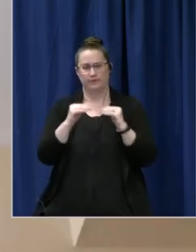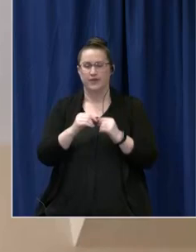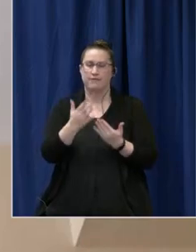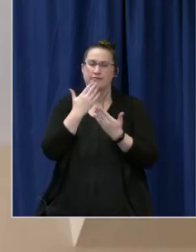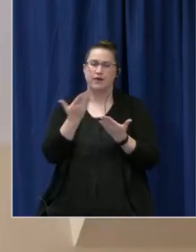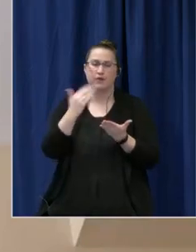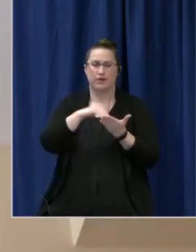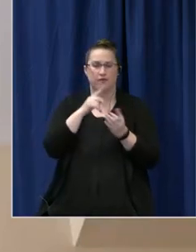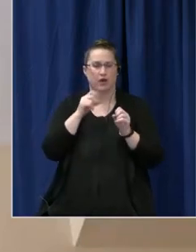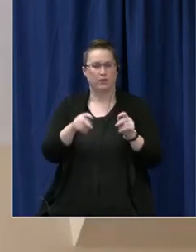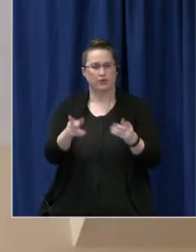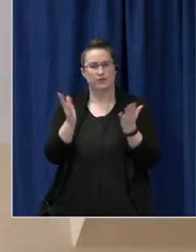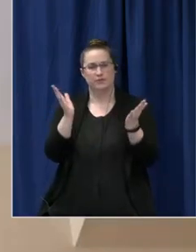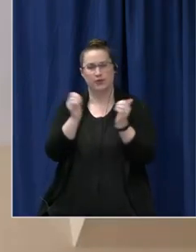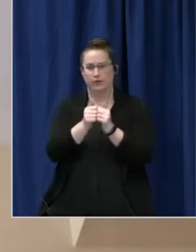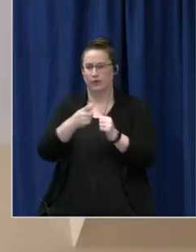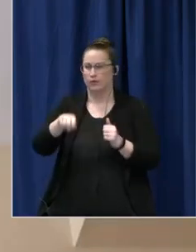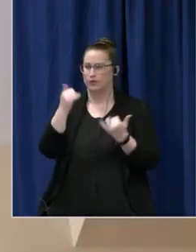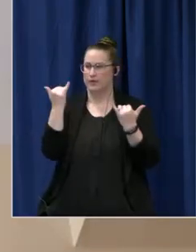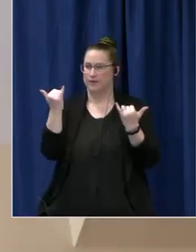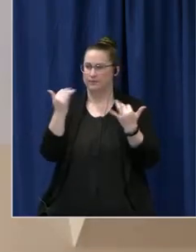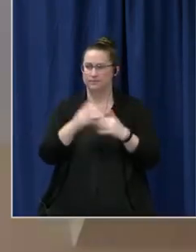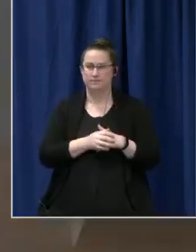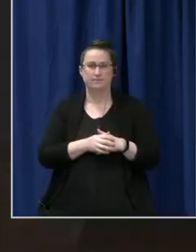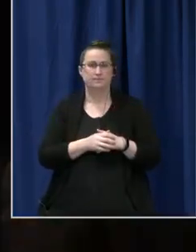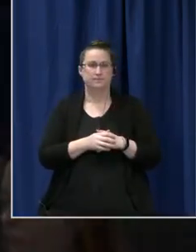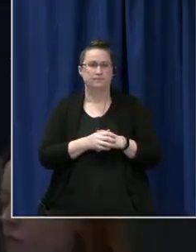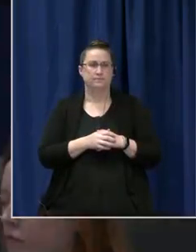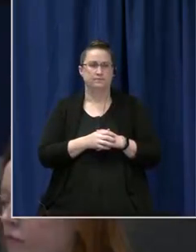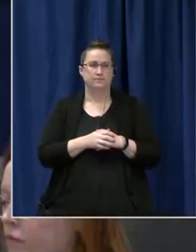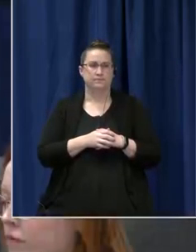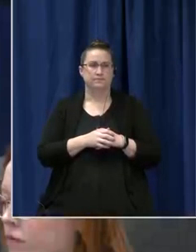for the opportunity to speak with you today.